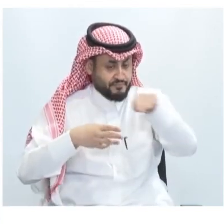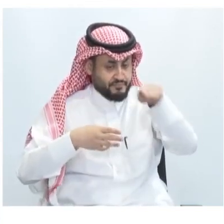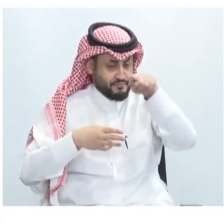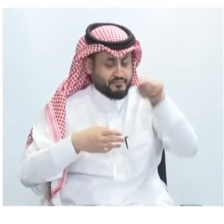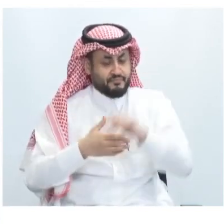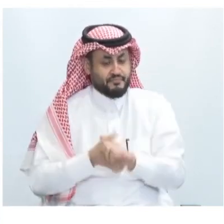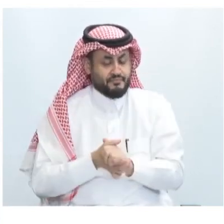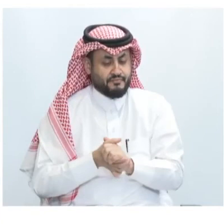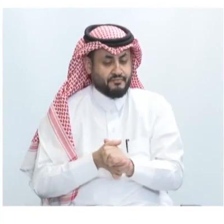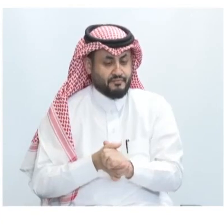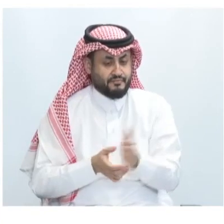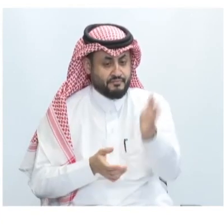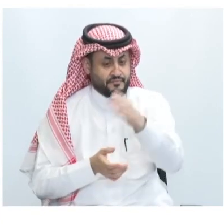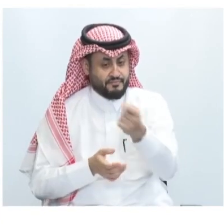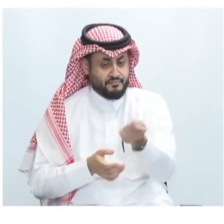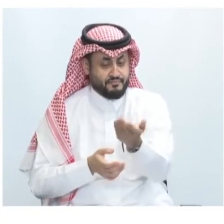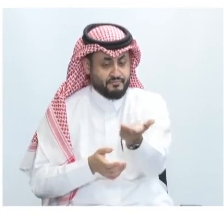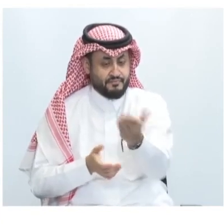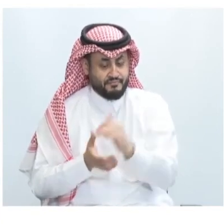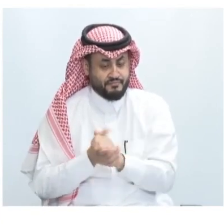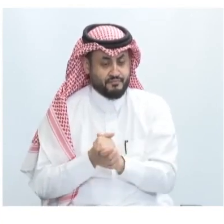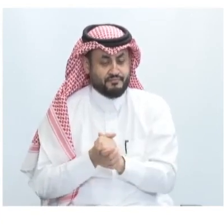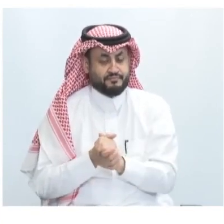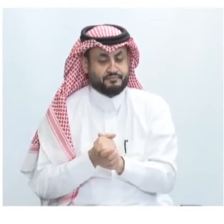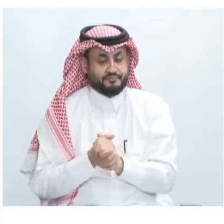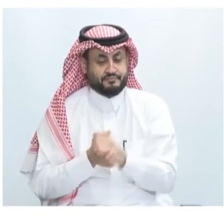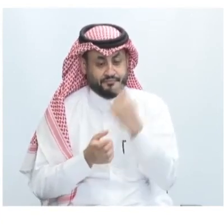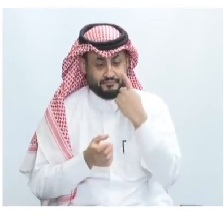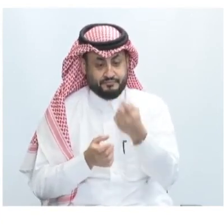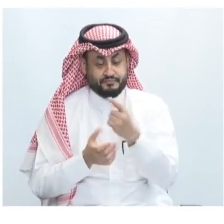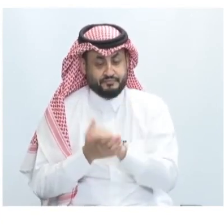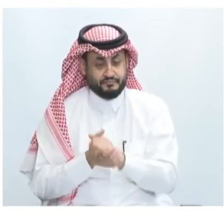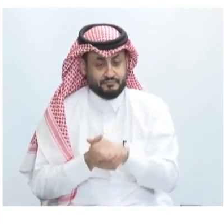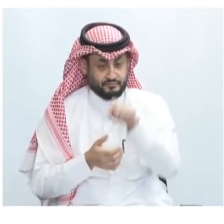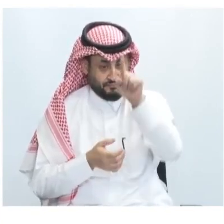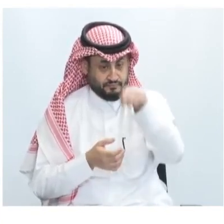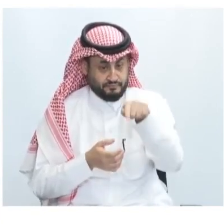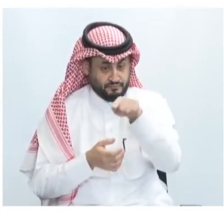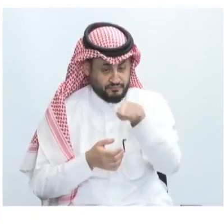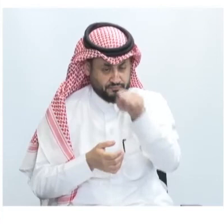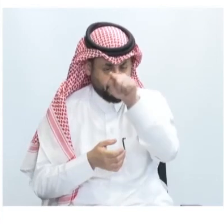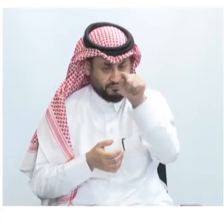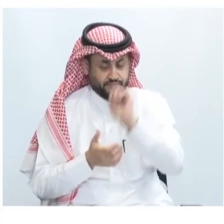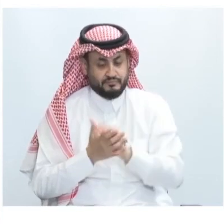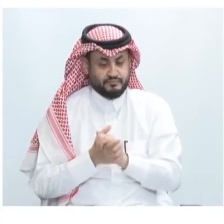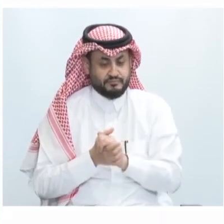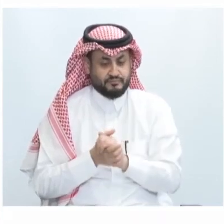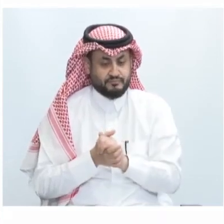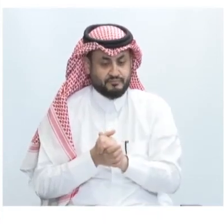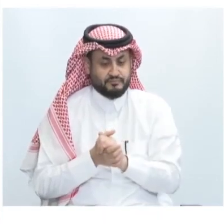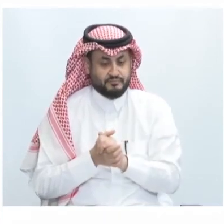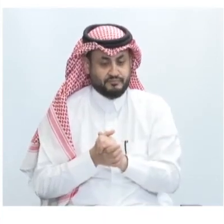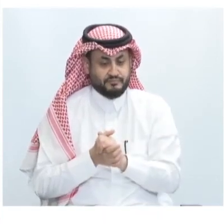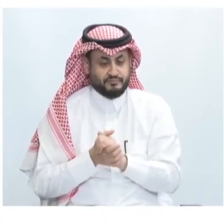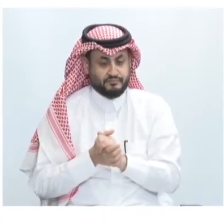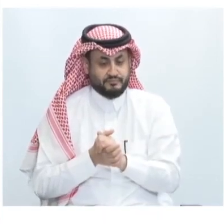small lines like this. Okay, how to write it here? Like this. Okay,